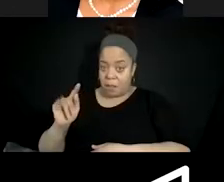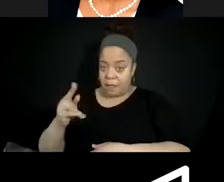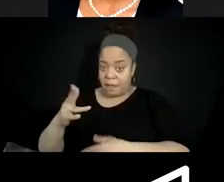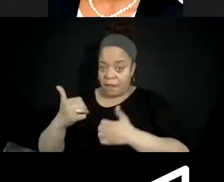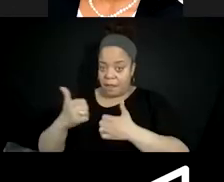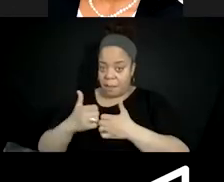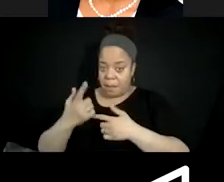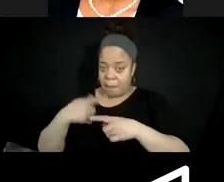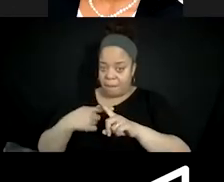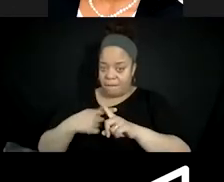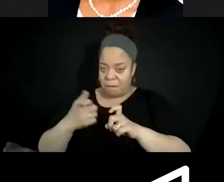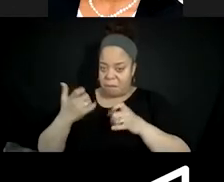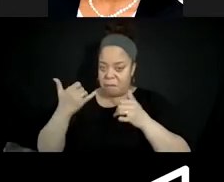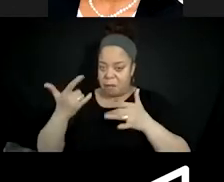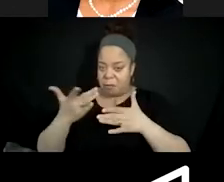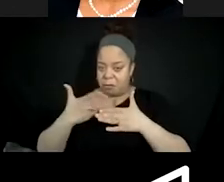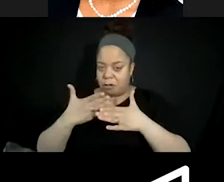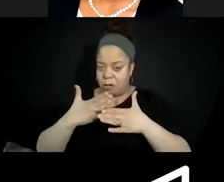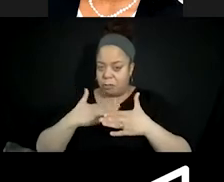Share.